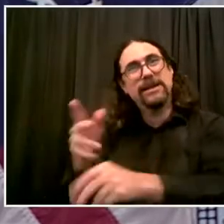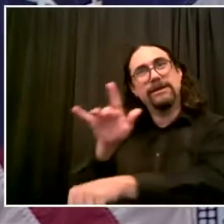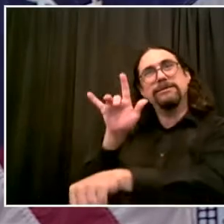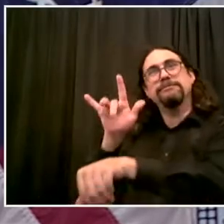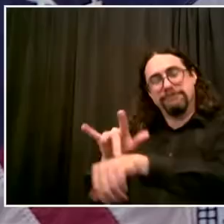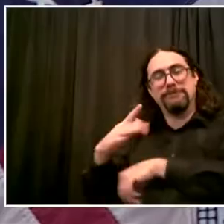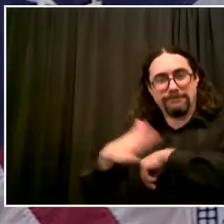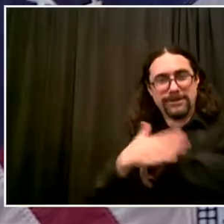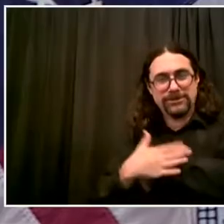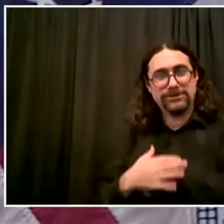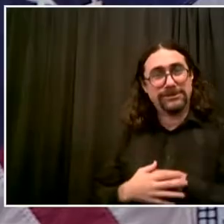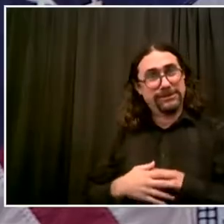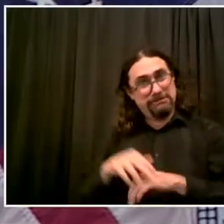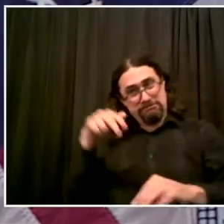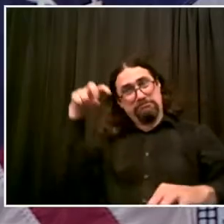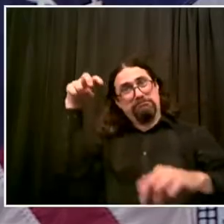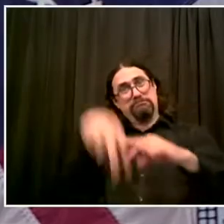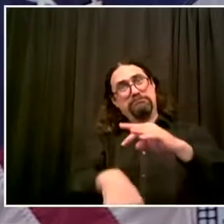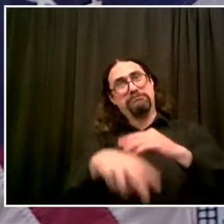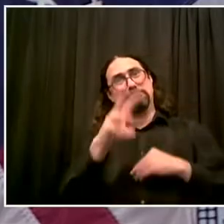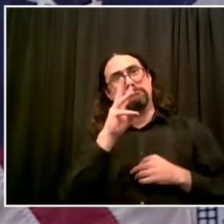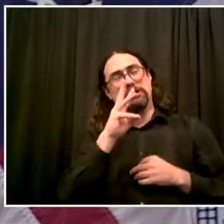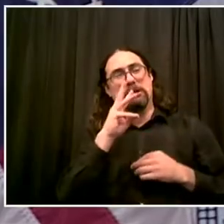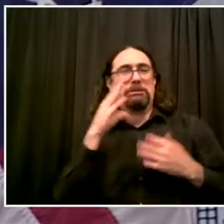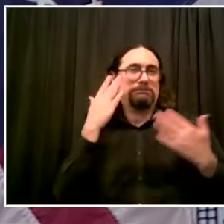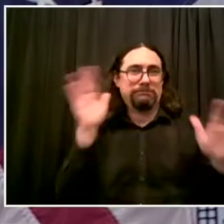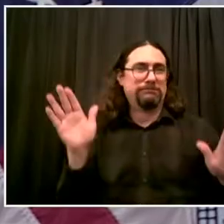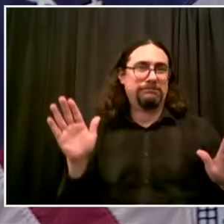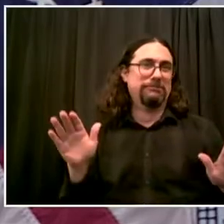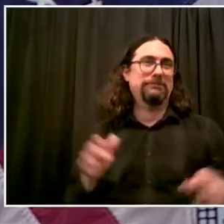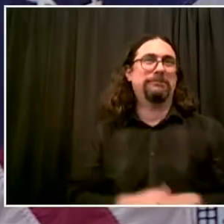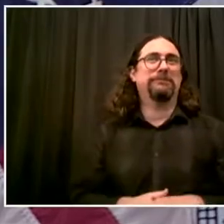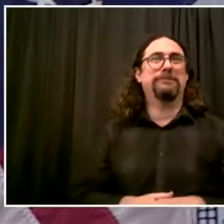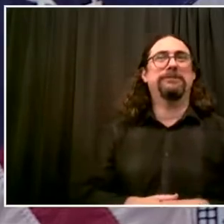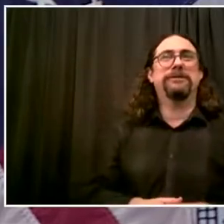visit. And if I decide I'm going to take a dip, you will be the first to know, Rich.